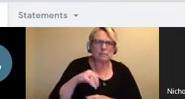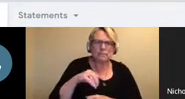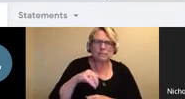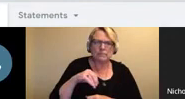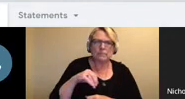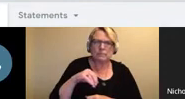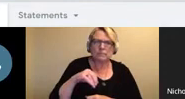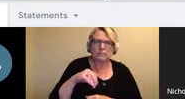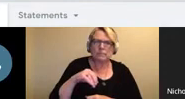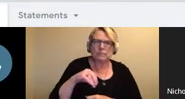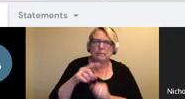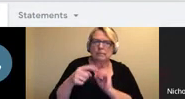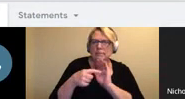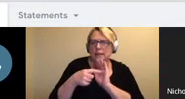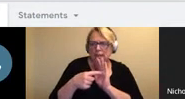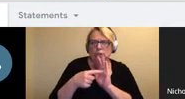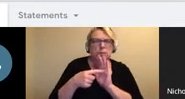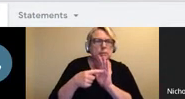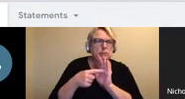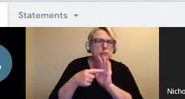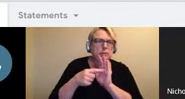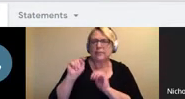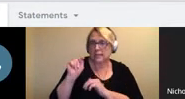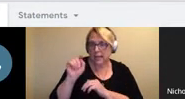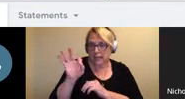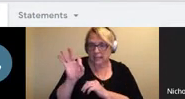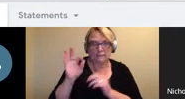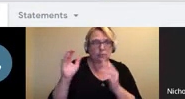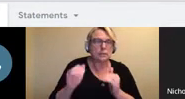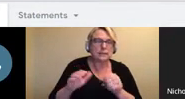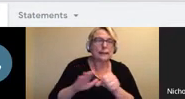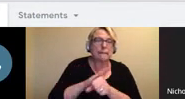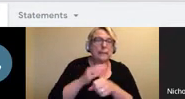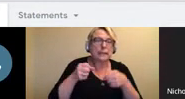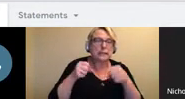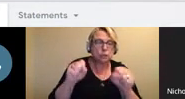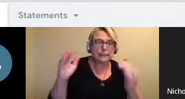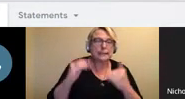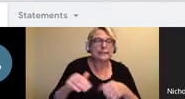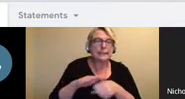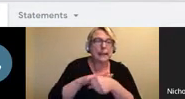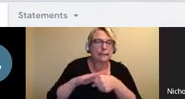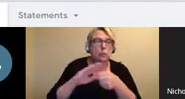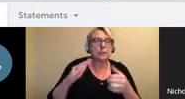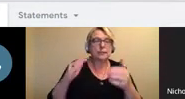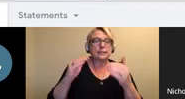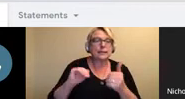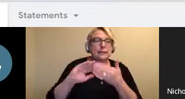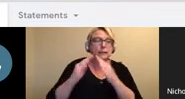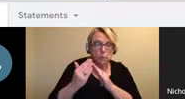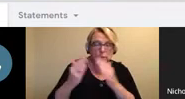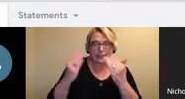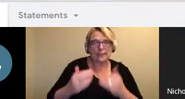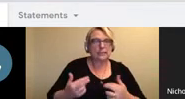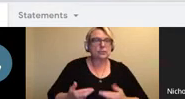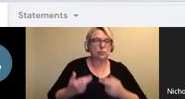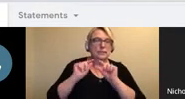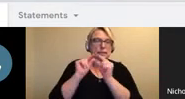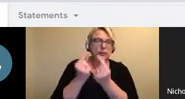agent of the Bike Ped Task Force, complete streets, neighborhoods, communities, resident